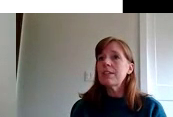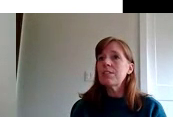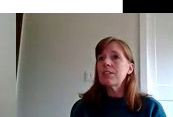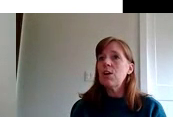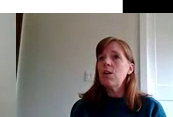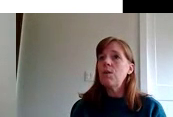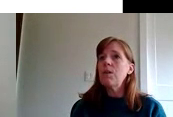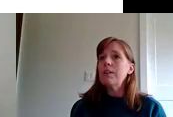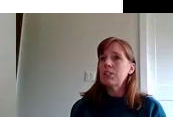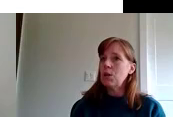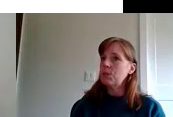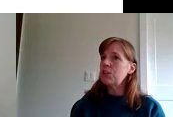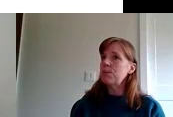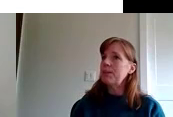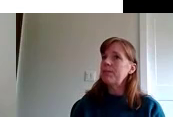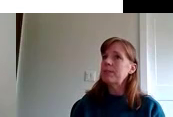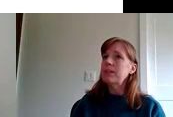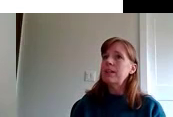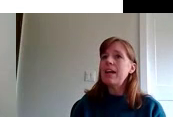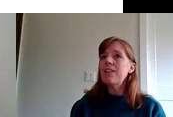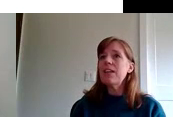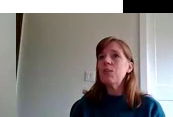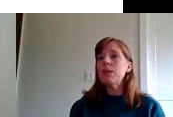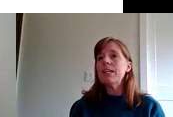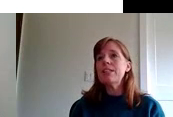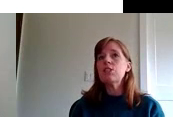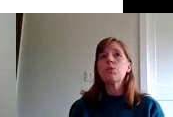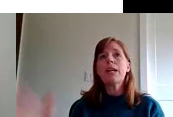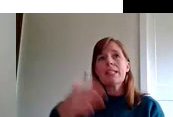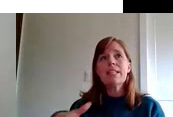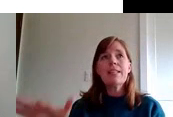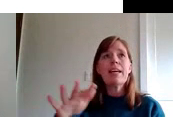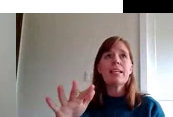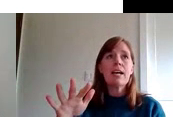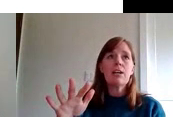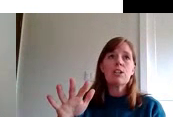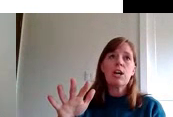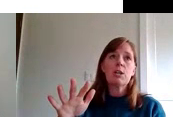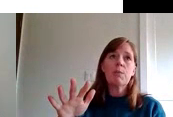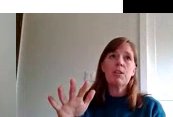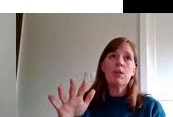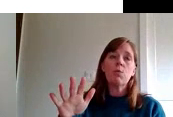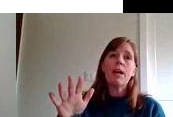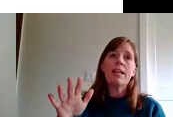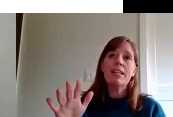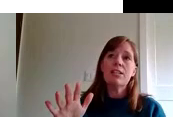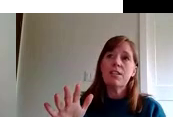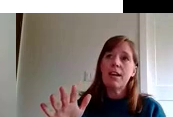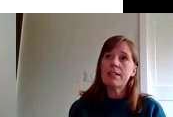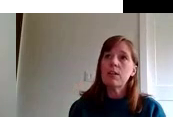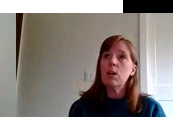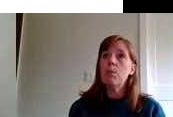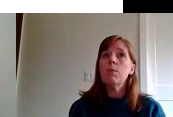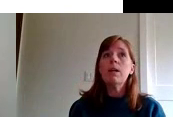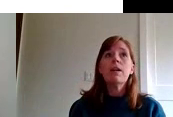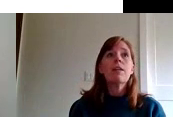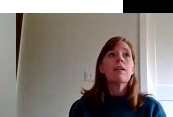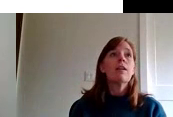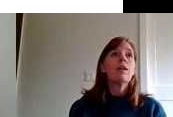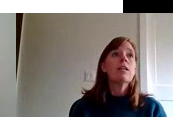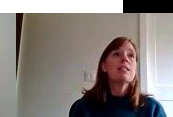let's go with German. And then we can translate that entire document right into that